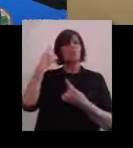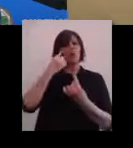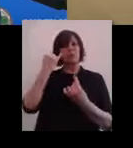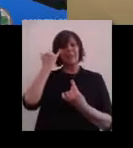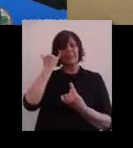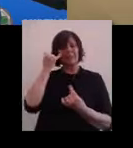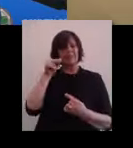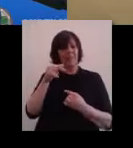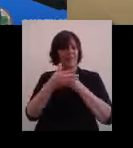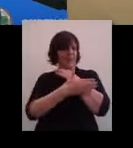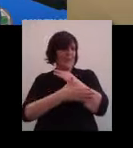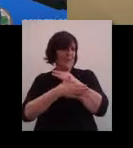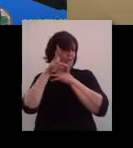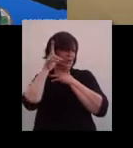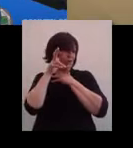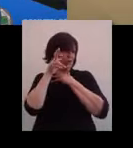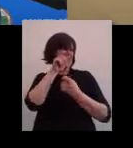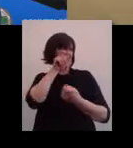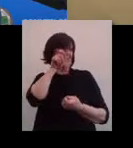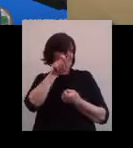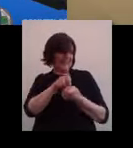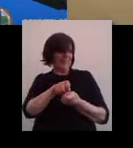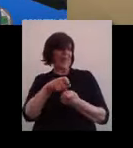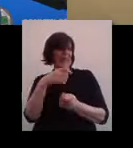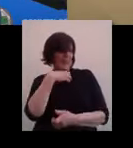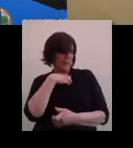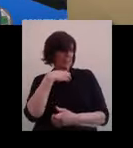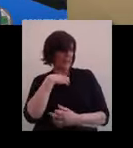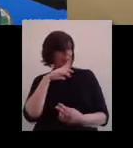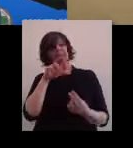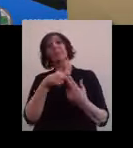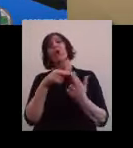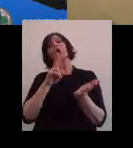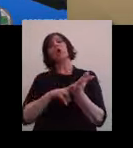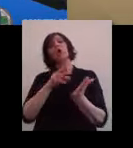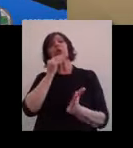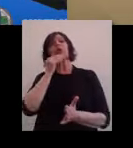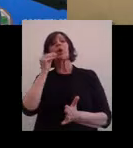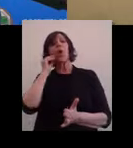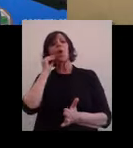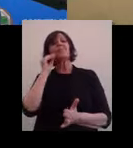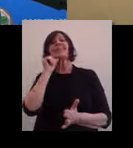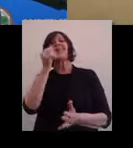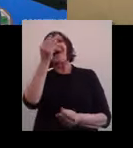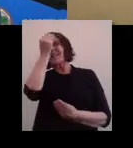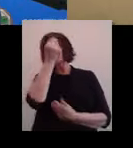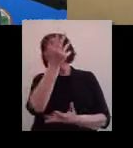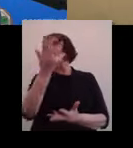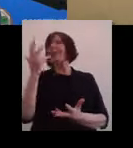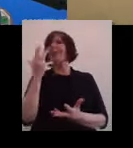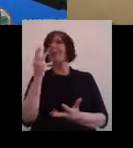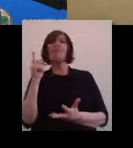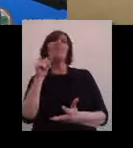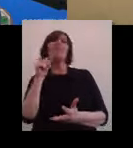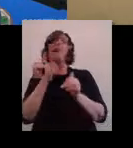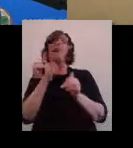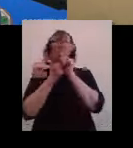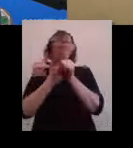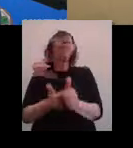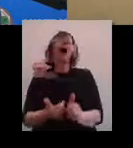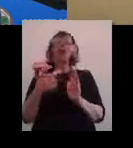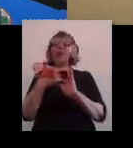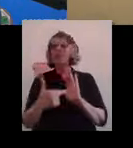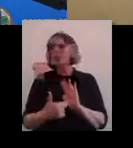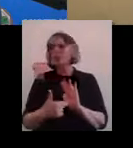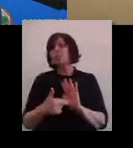any specific complaints that local nursing homes or assisted care facilities aren't complying with this order to report to families in